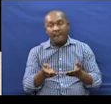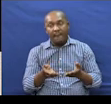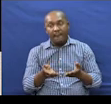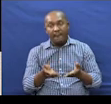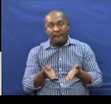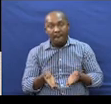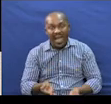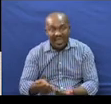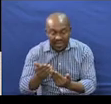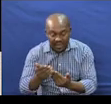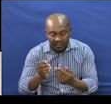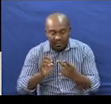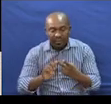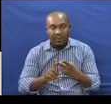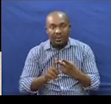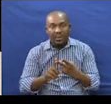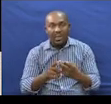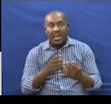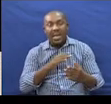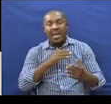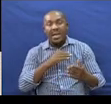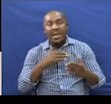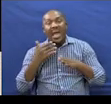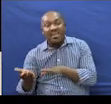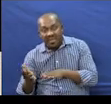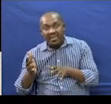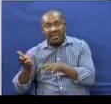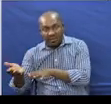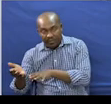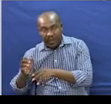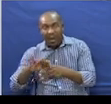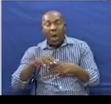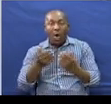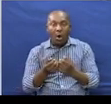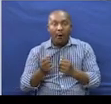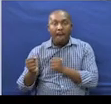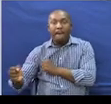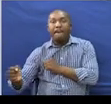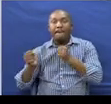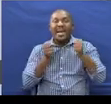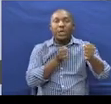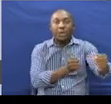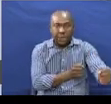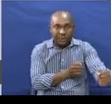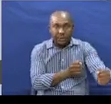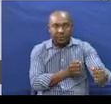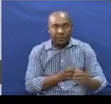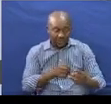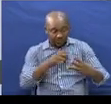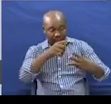and migration. So these are three determinants. These are three components that